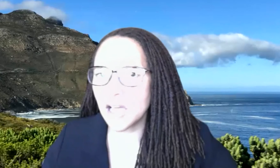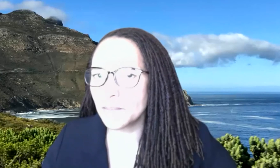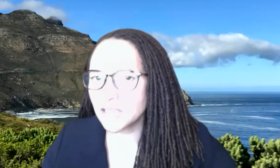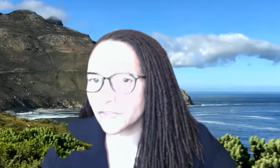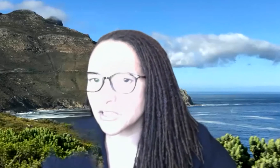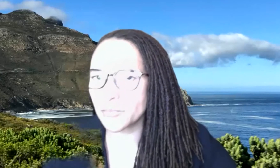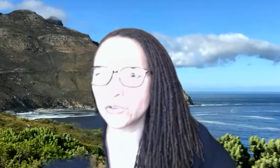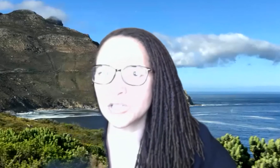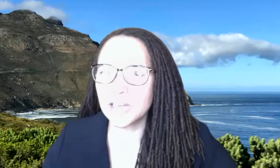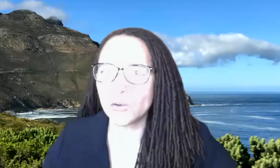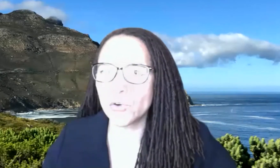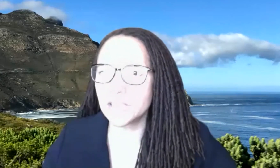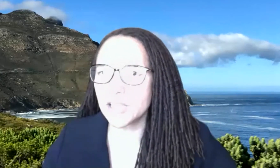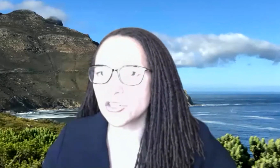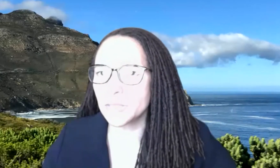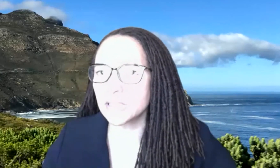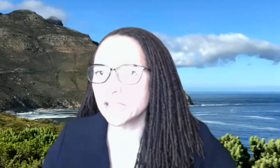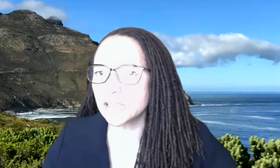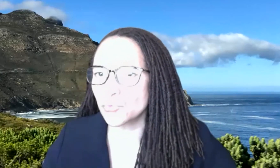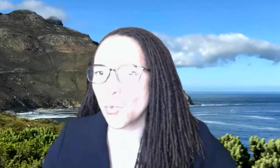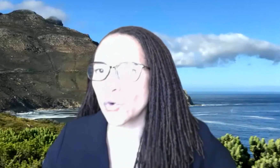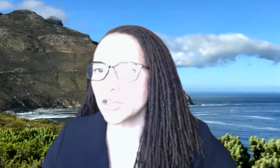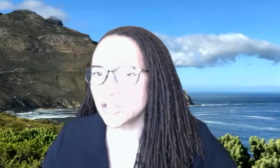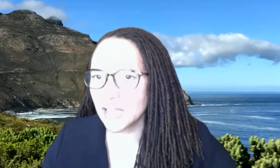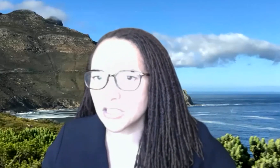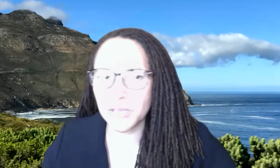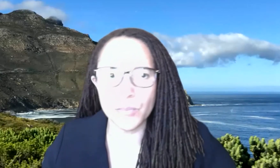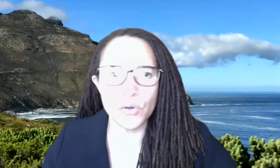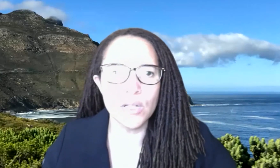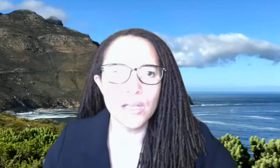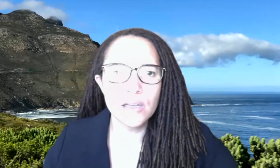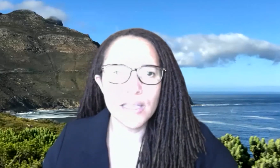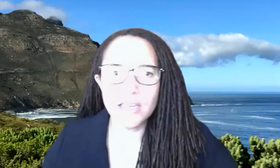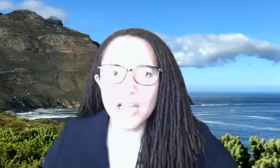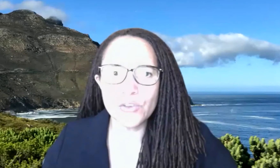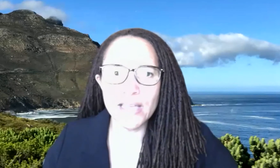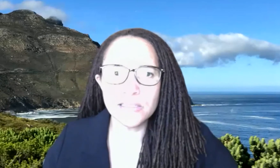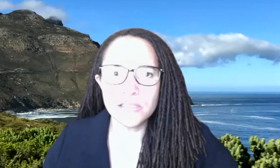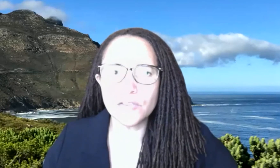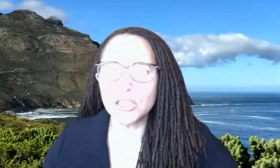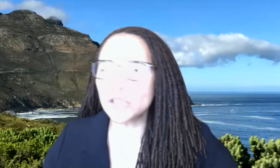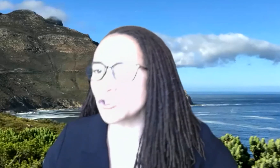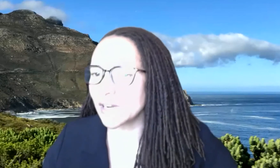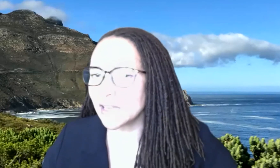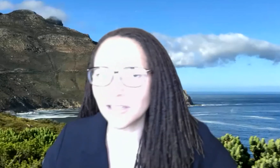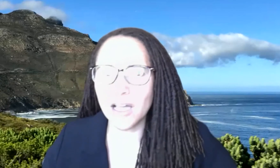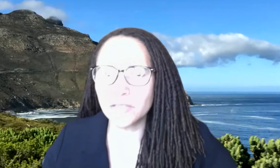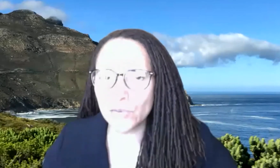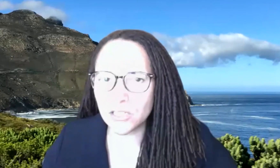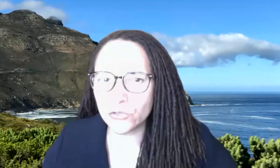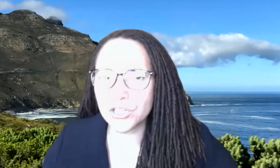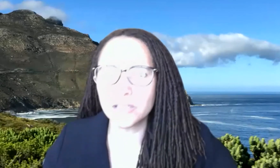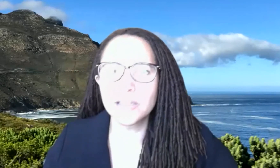emphasize combat defense approaches and an orientation of police as warriors against people. In contrast, there's often little training on